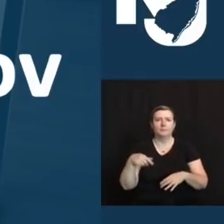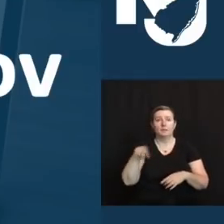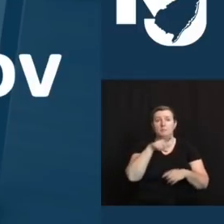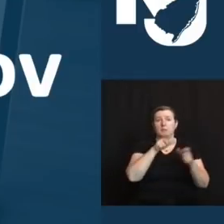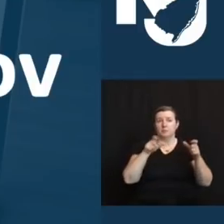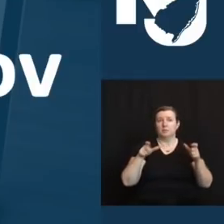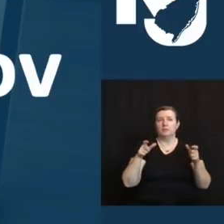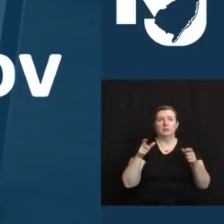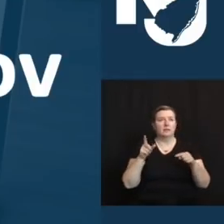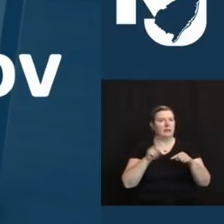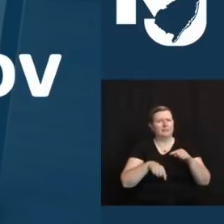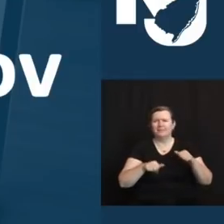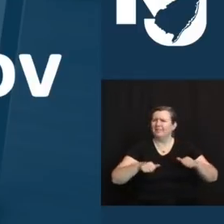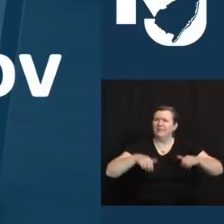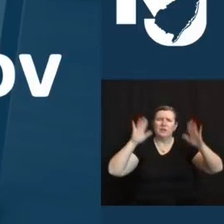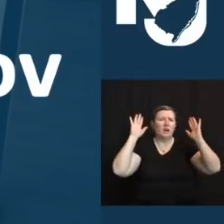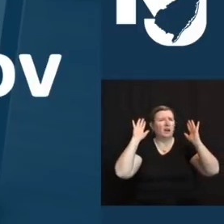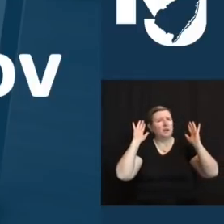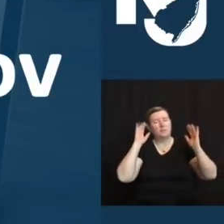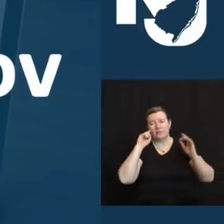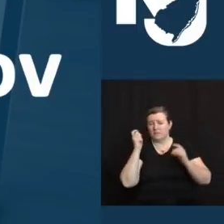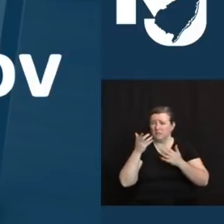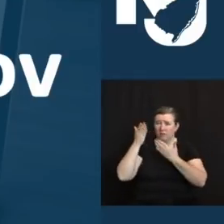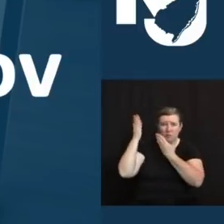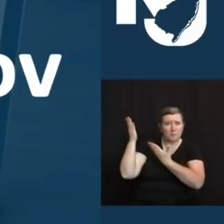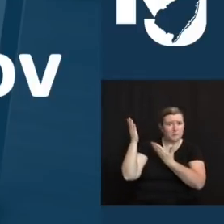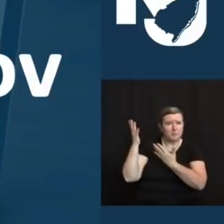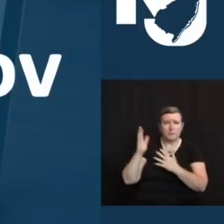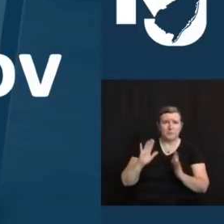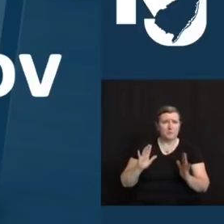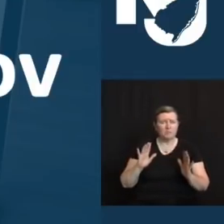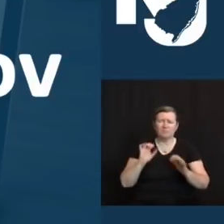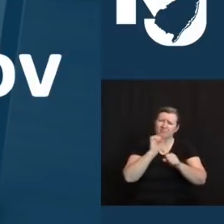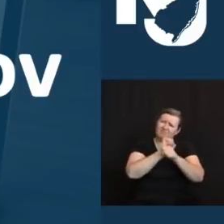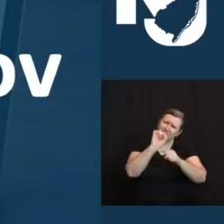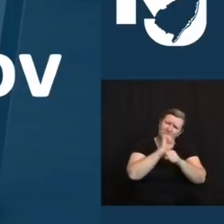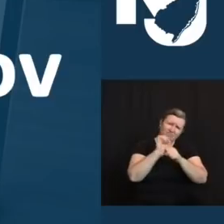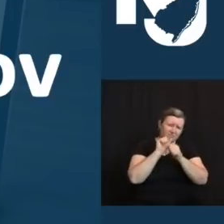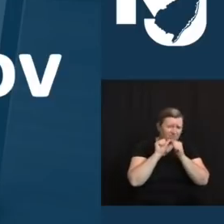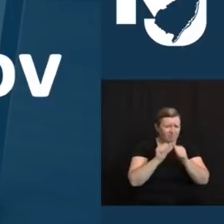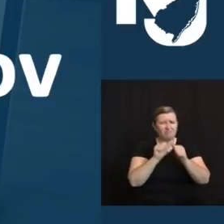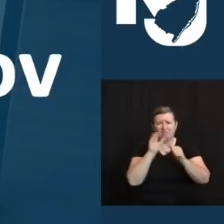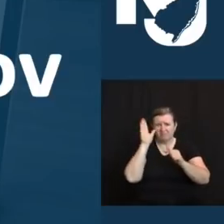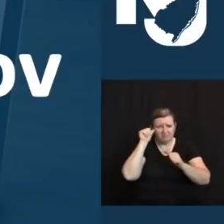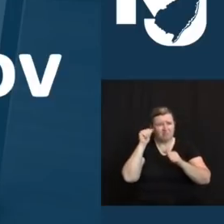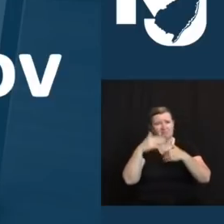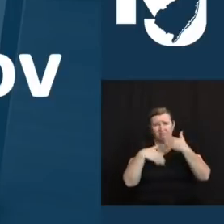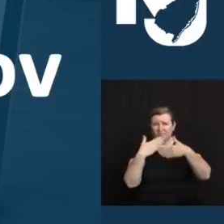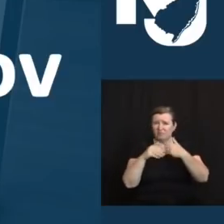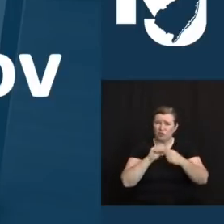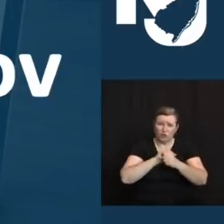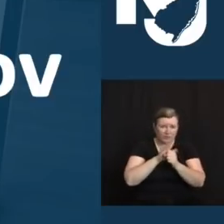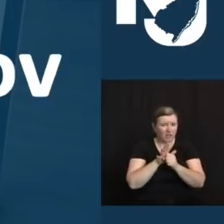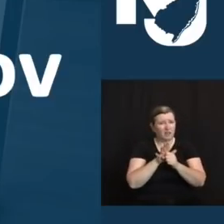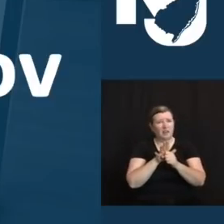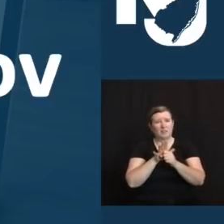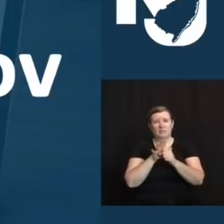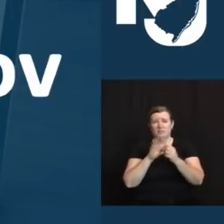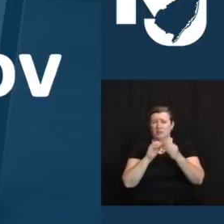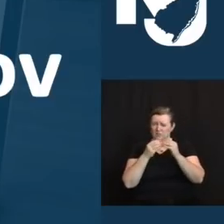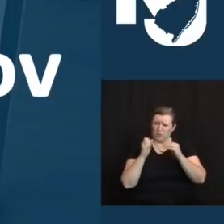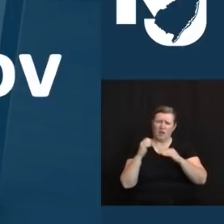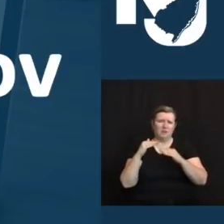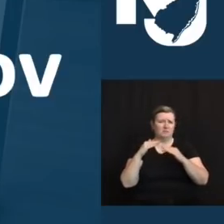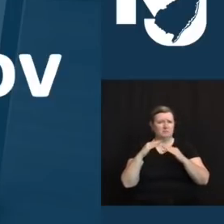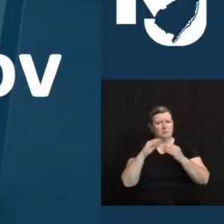up. We have to keep working hard, if not harder than ever, to keep COVID-19 numbers down. And I